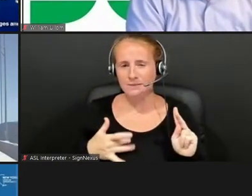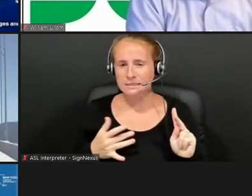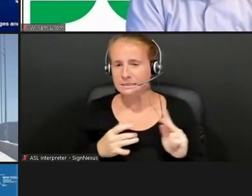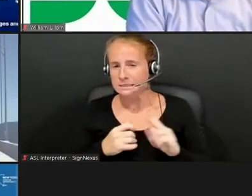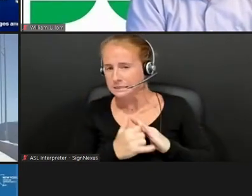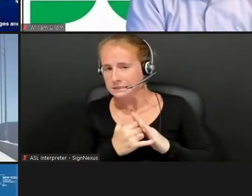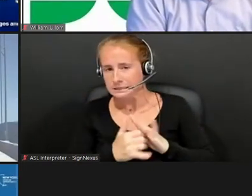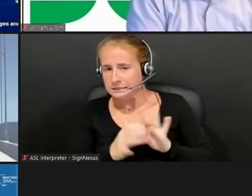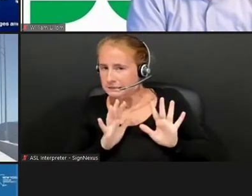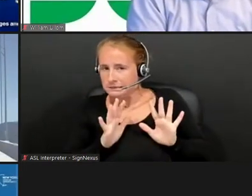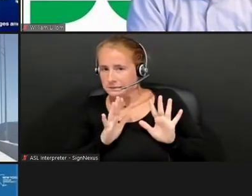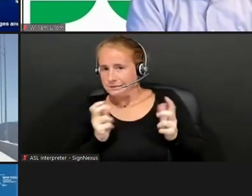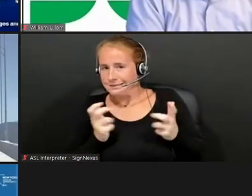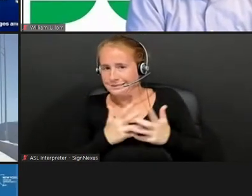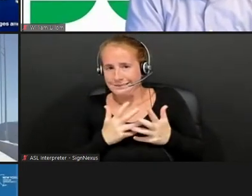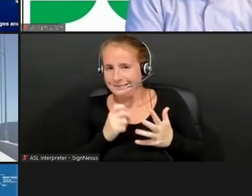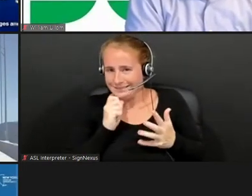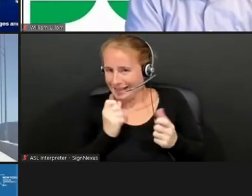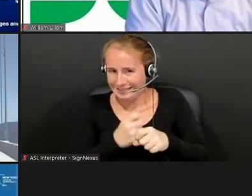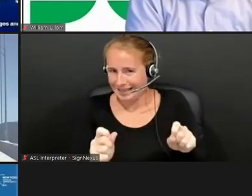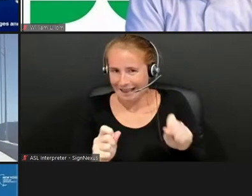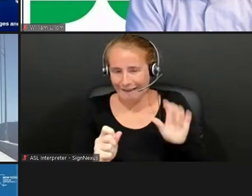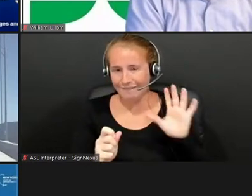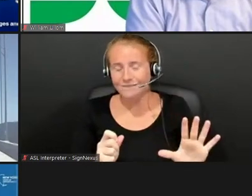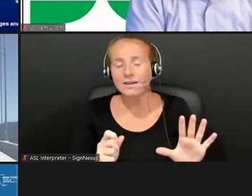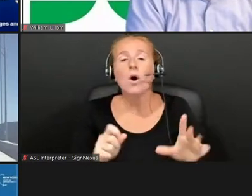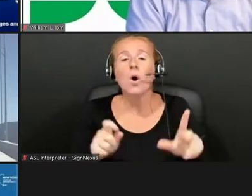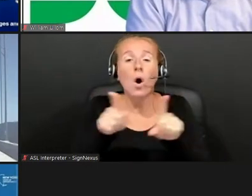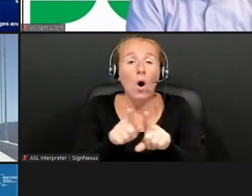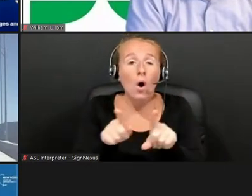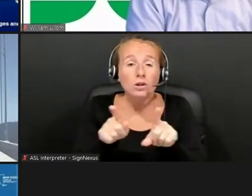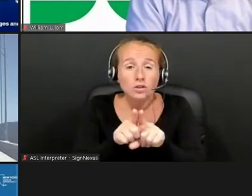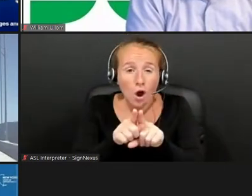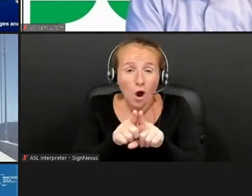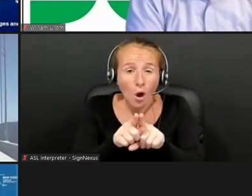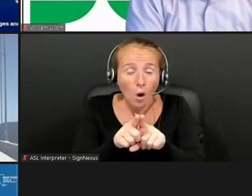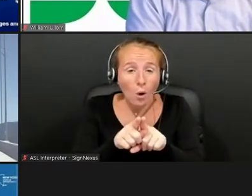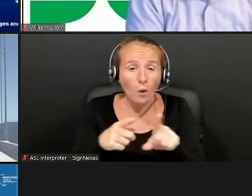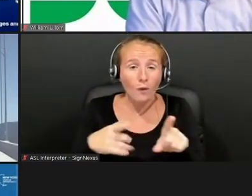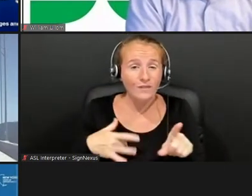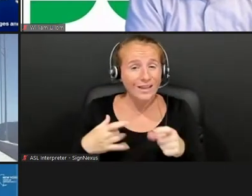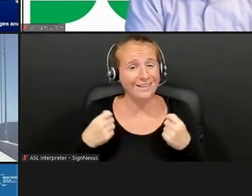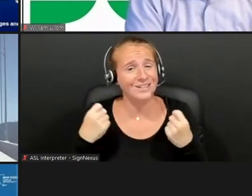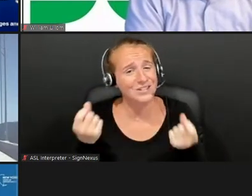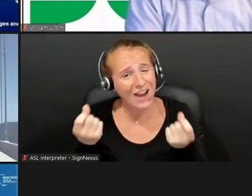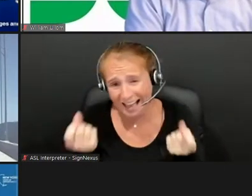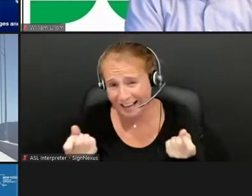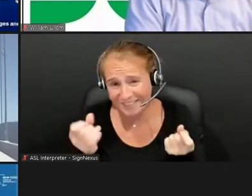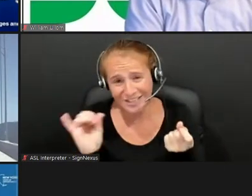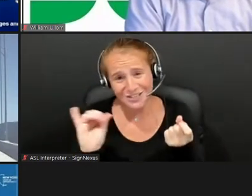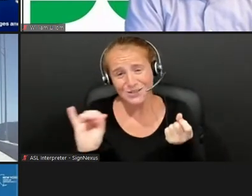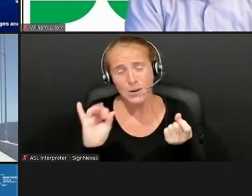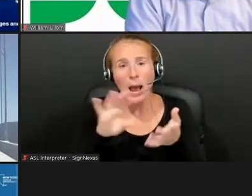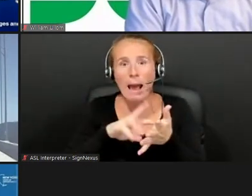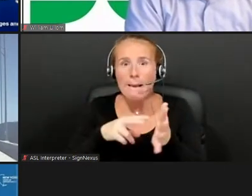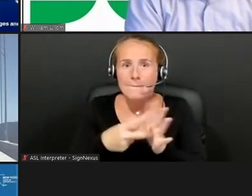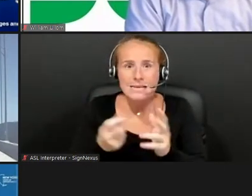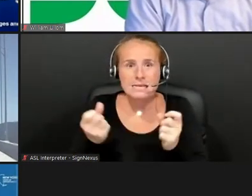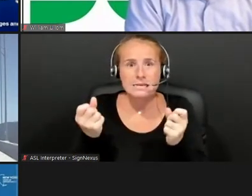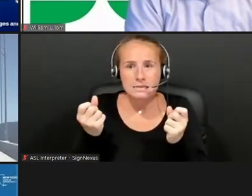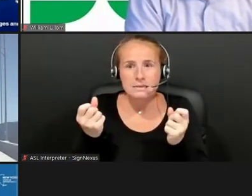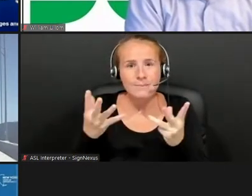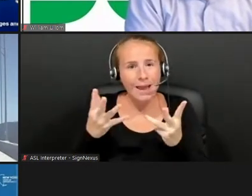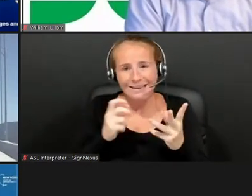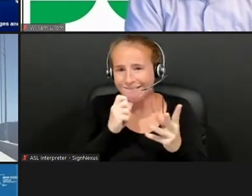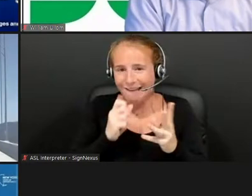is safe um as well as driving into the city as well too already has a lot of disincentives